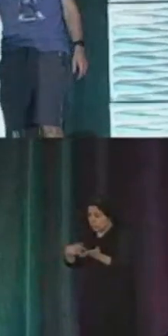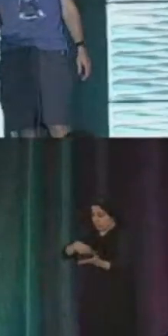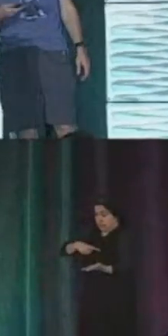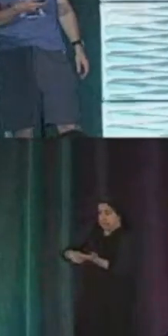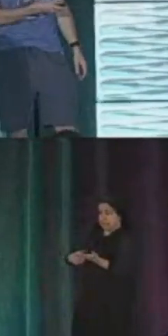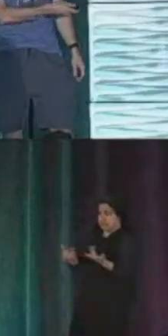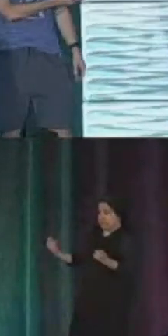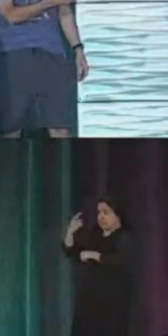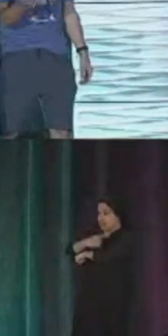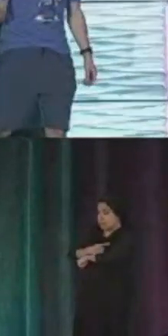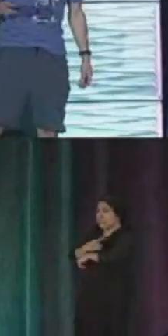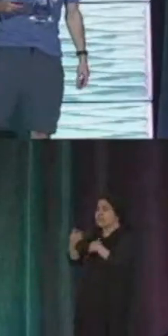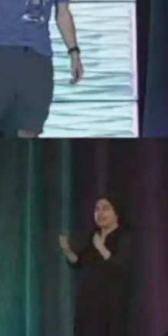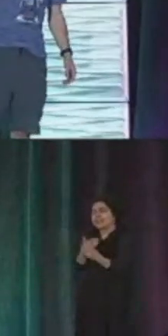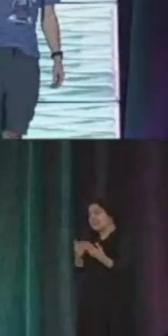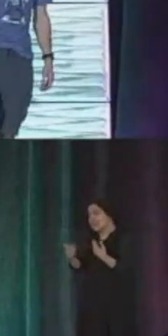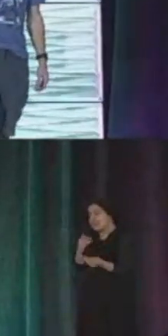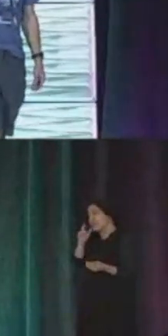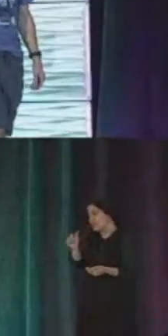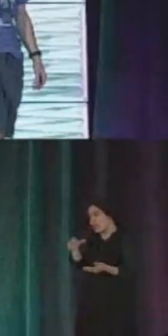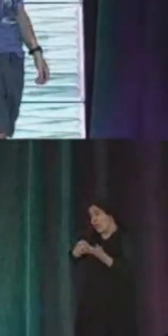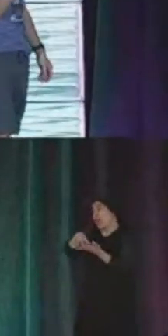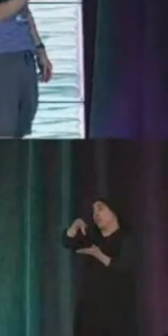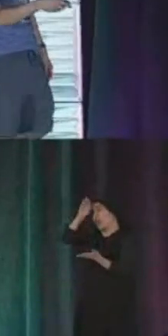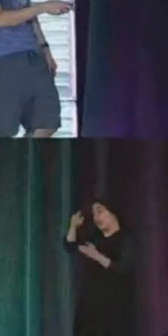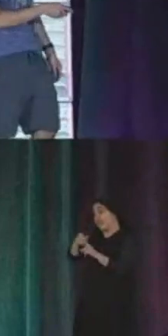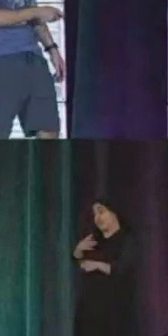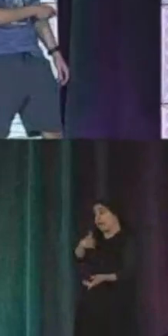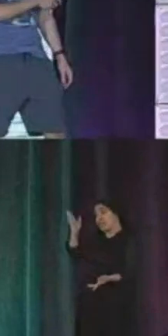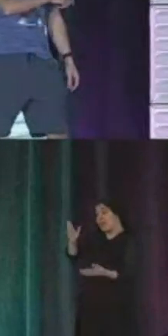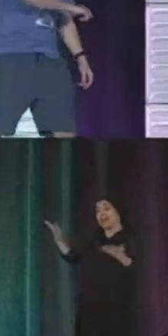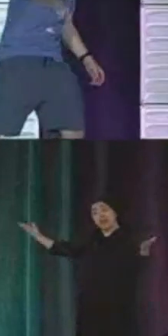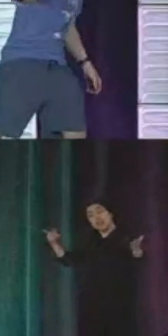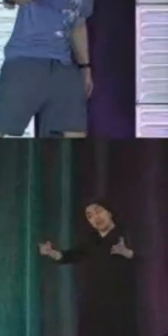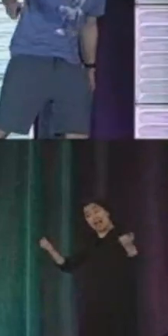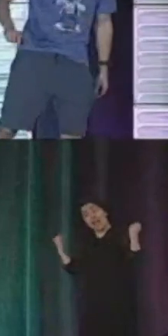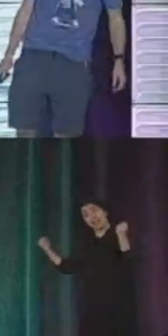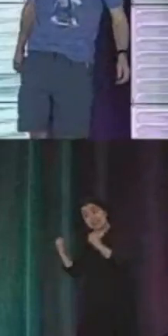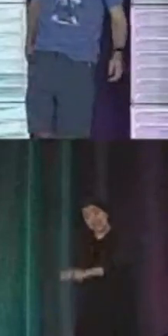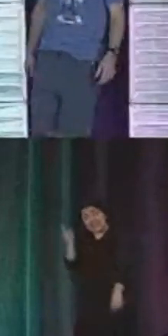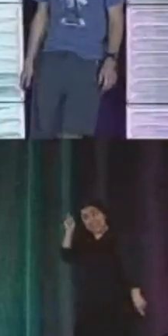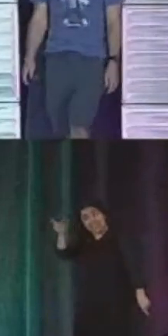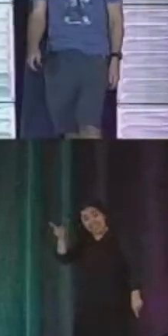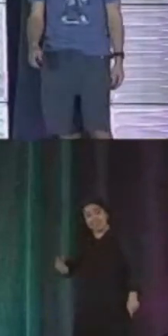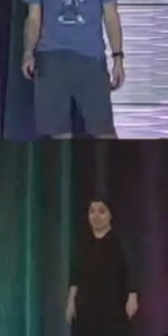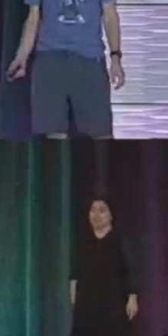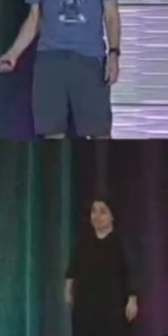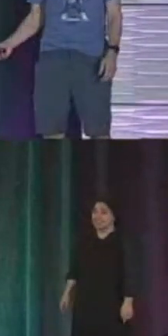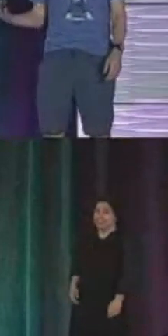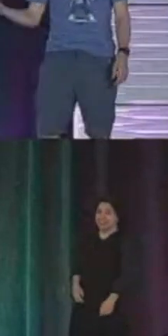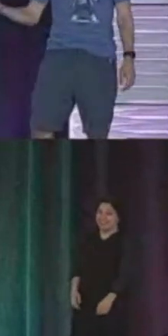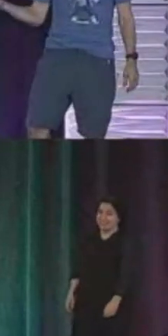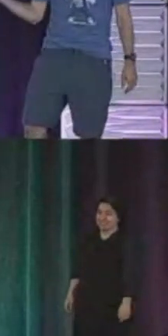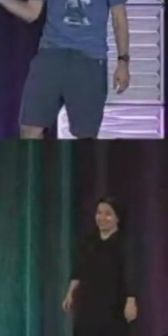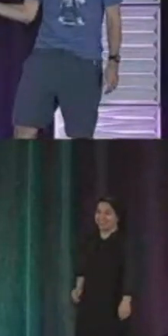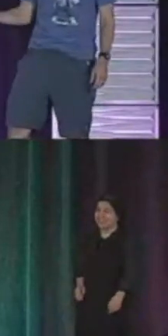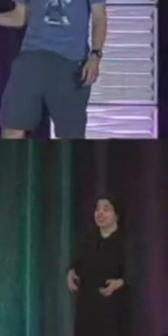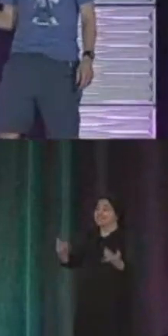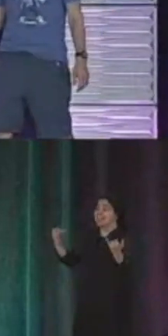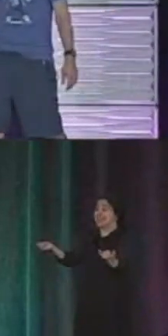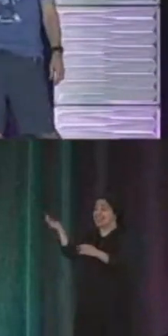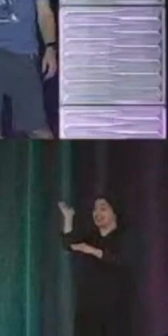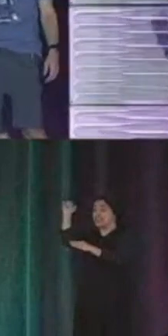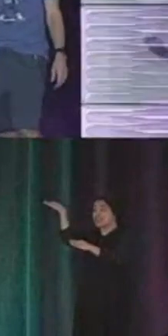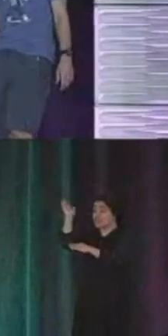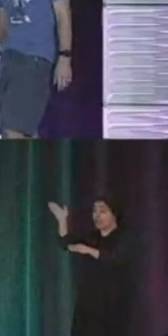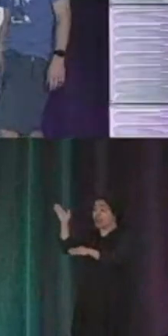So even if you don't get anything out of my talk, you got exercise. So ha! So this talk is a journey